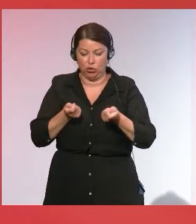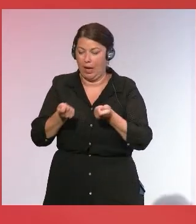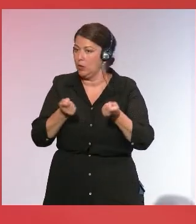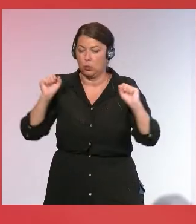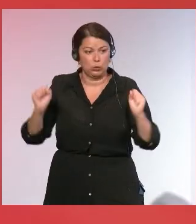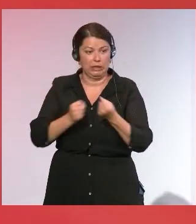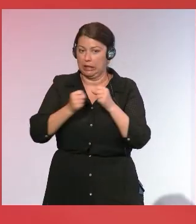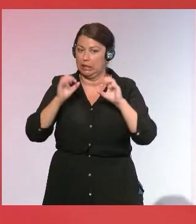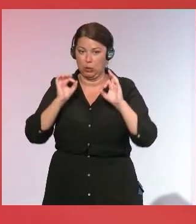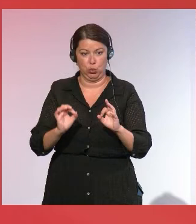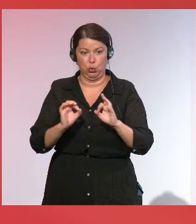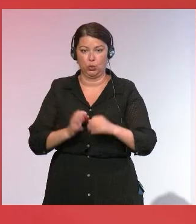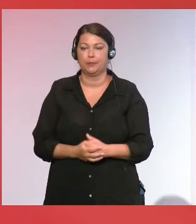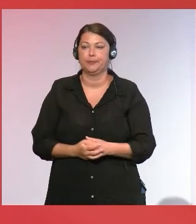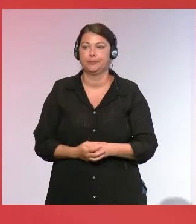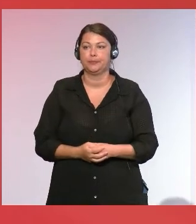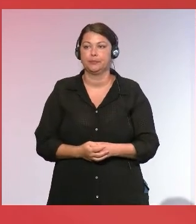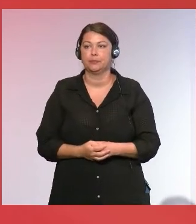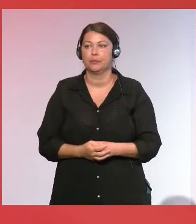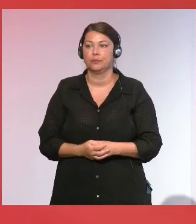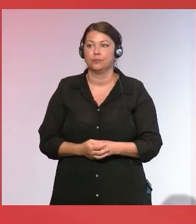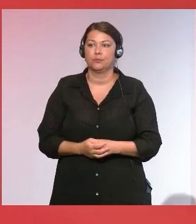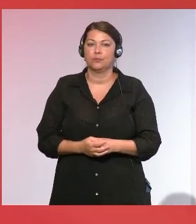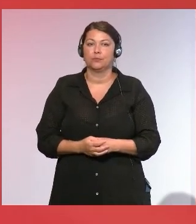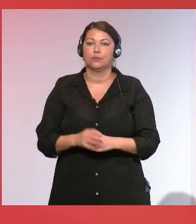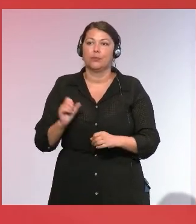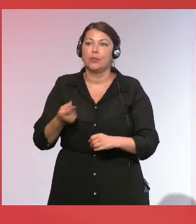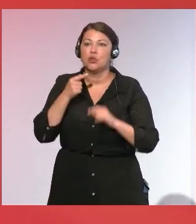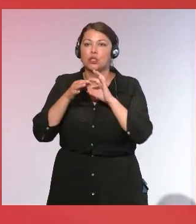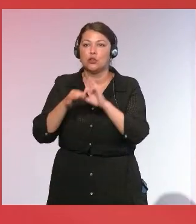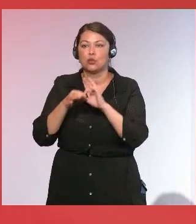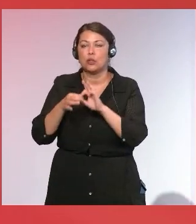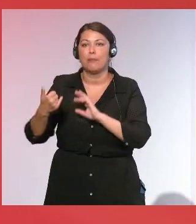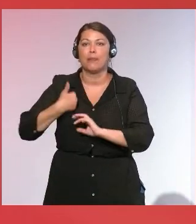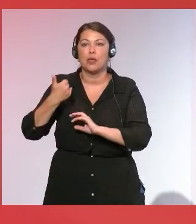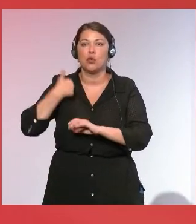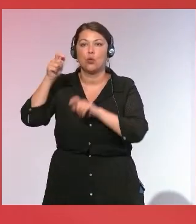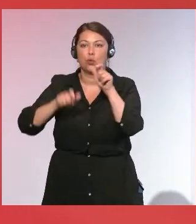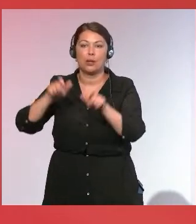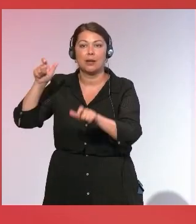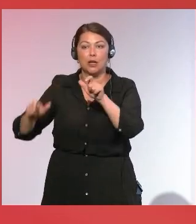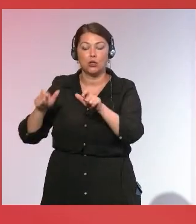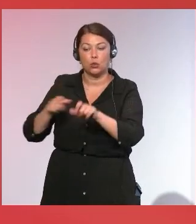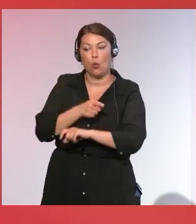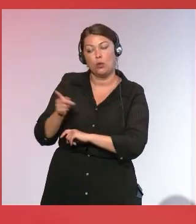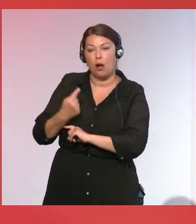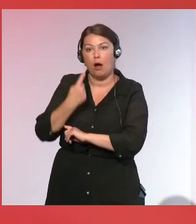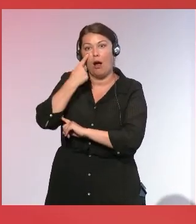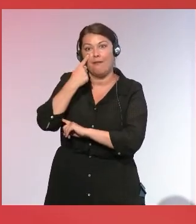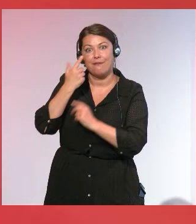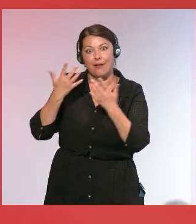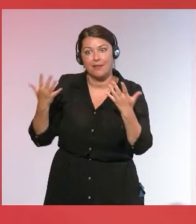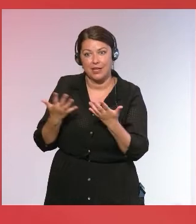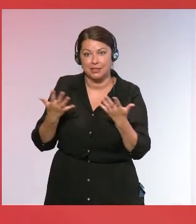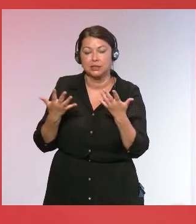We also see, particularly under young people, that the idea of climate change, all the news they hear